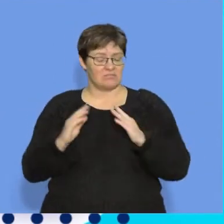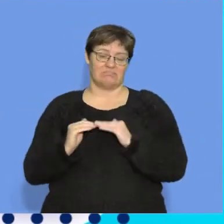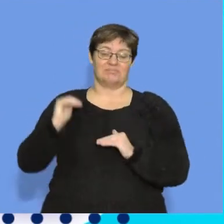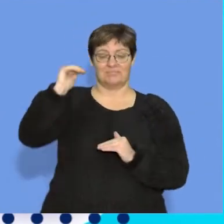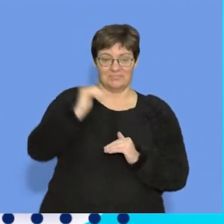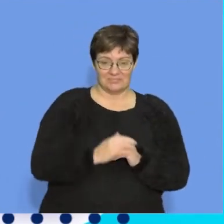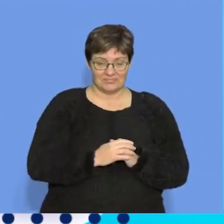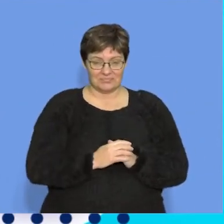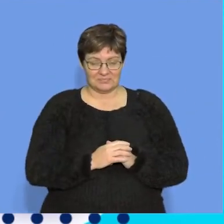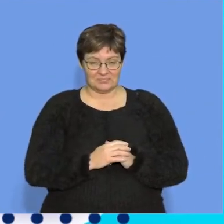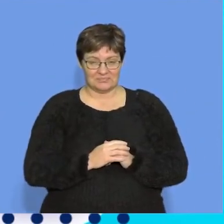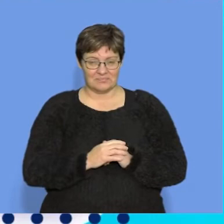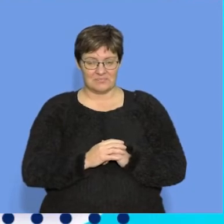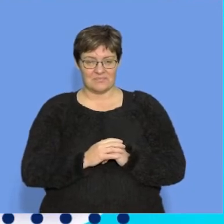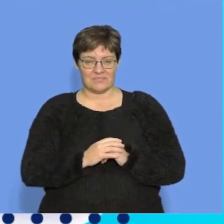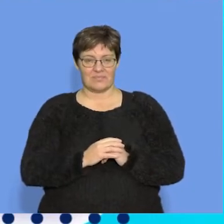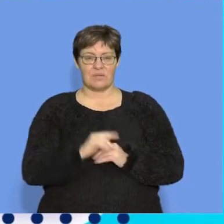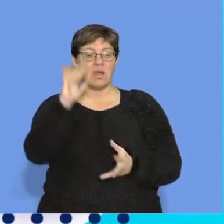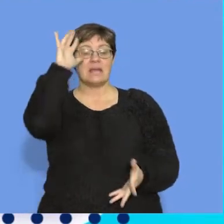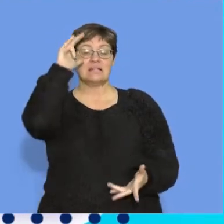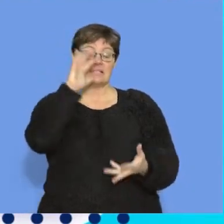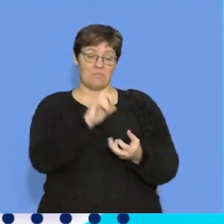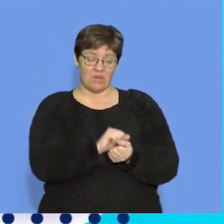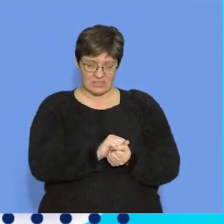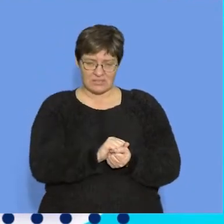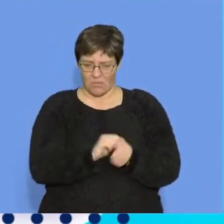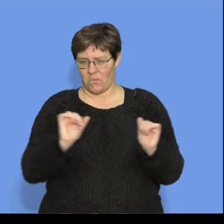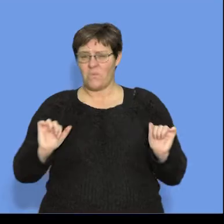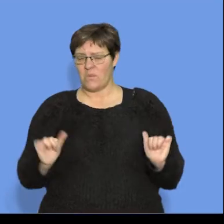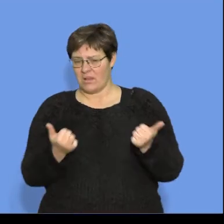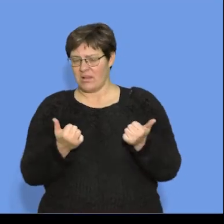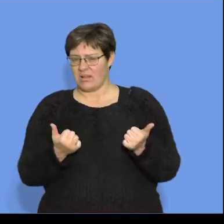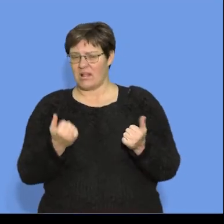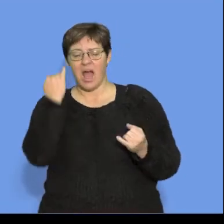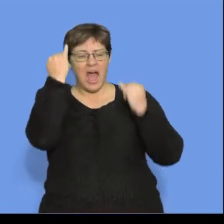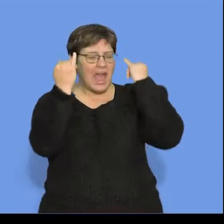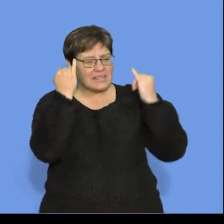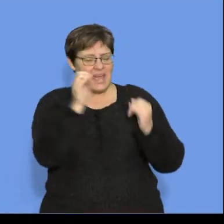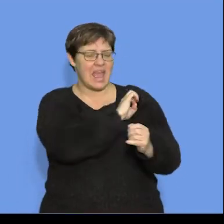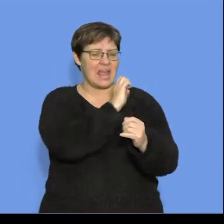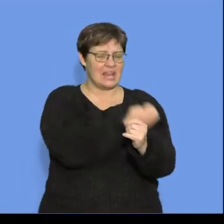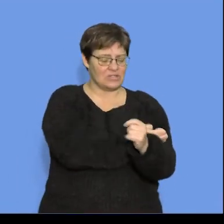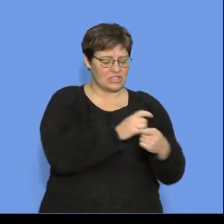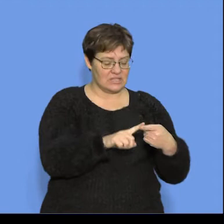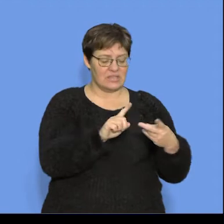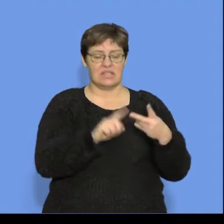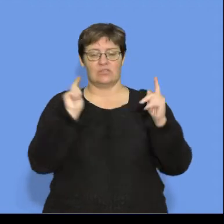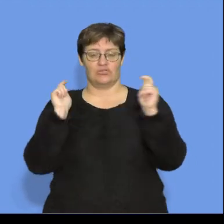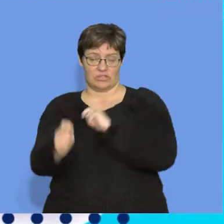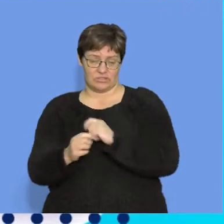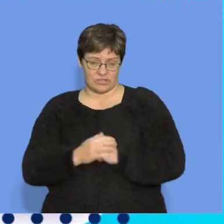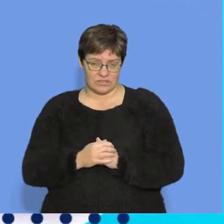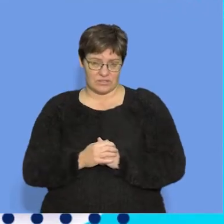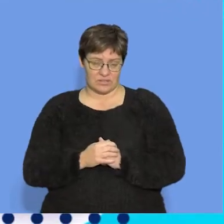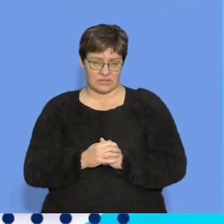increases. So I think we've summarized really quite well the ideas of energy and change.